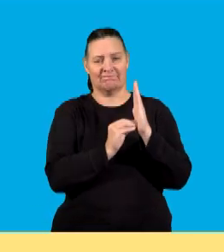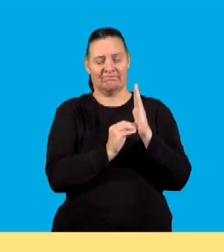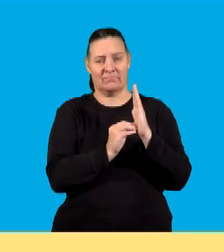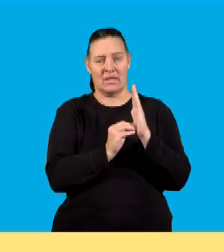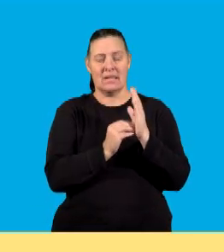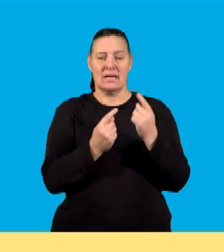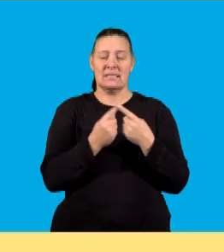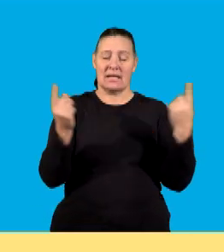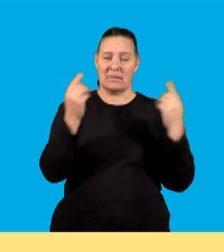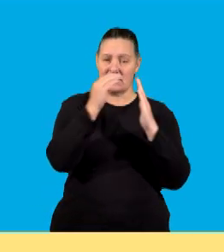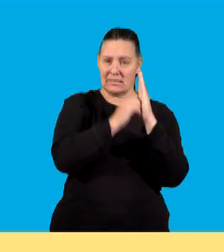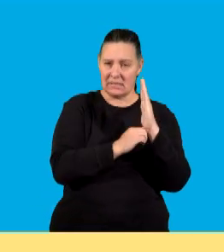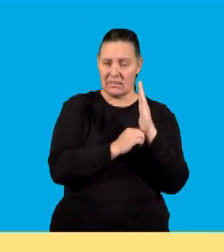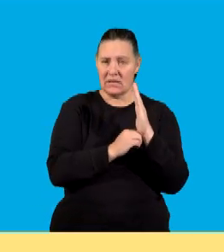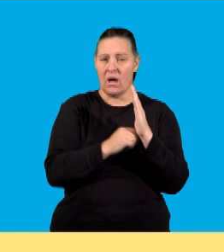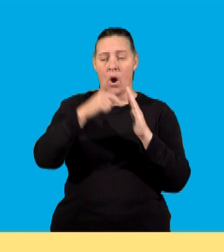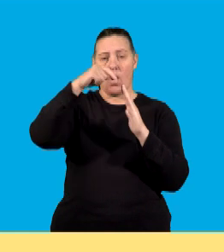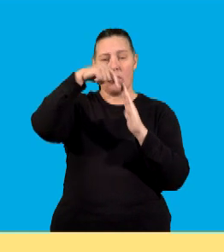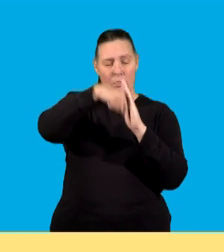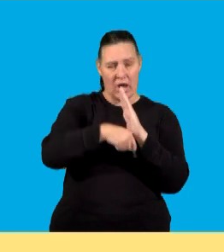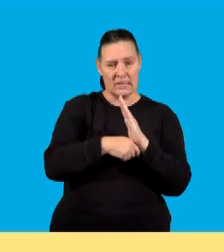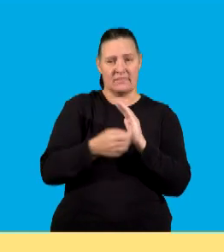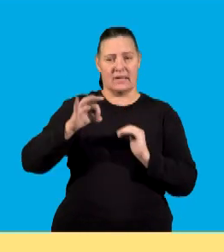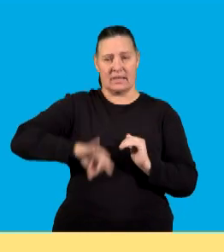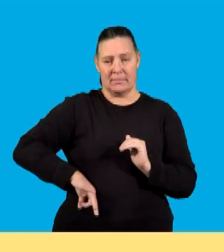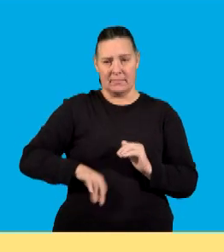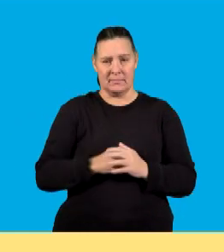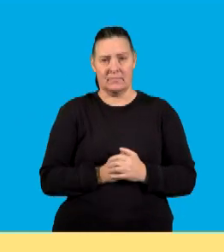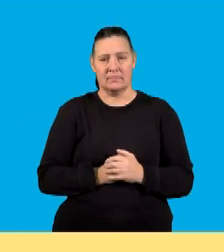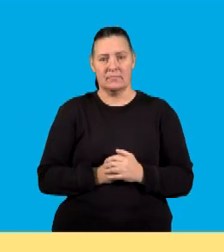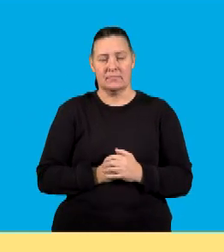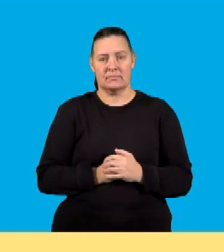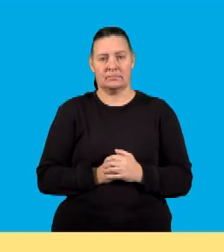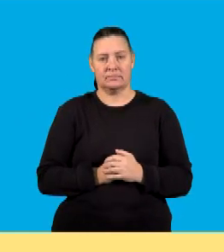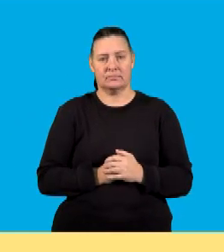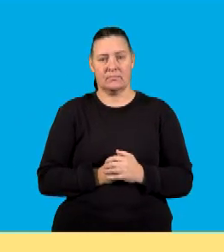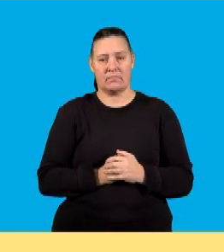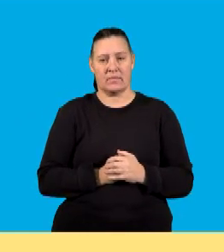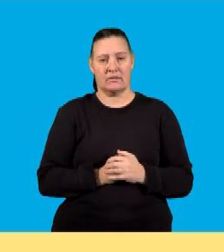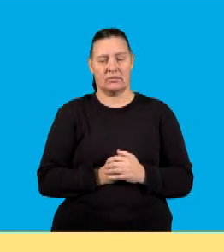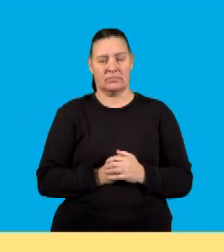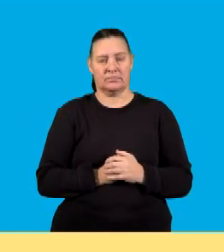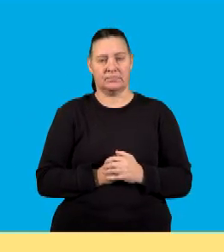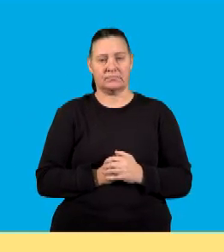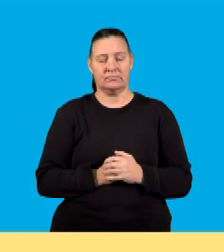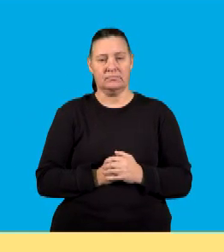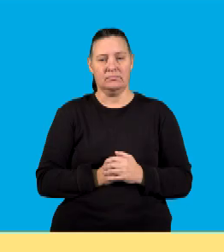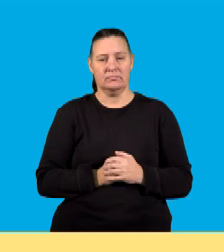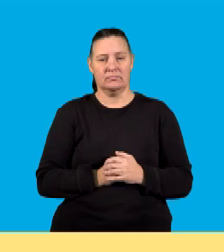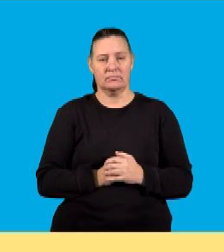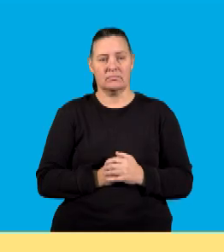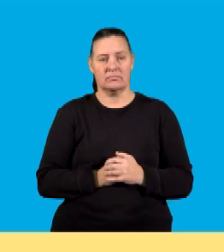recorded in the statement of comprehensive income. All right, this becomes my trading stock